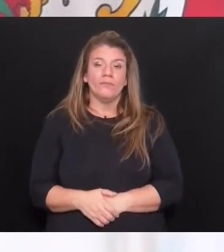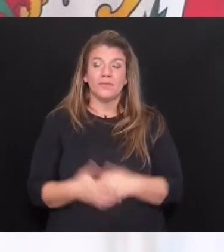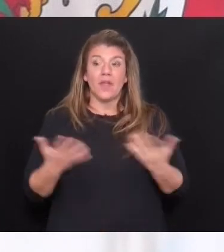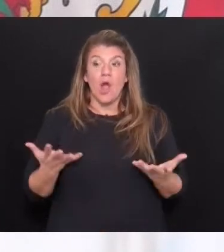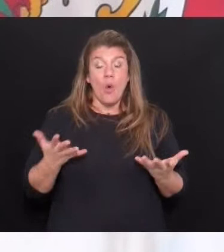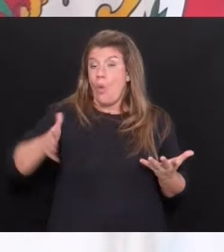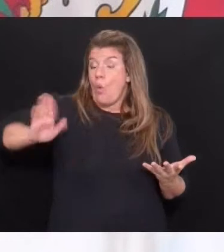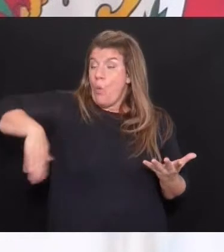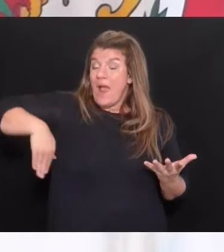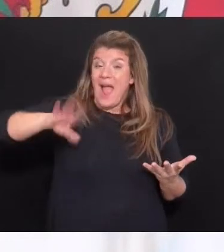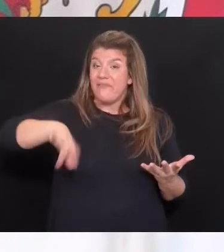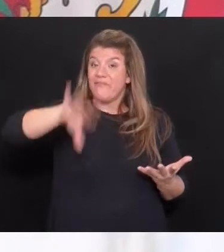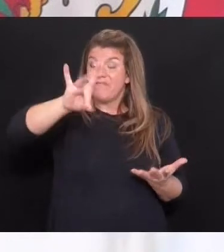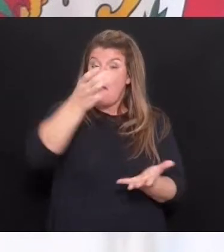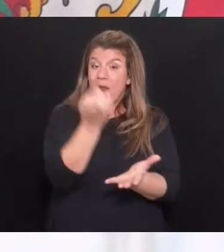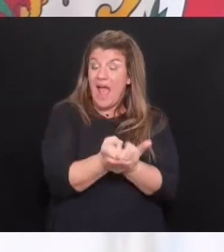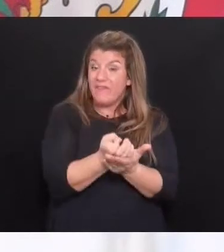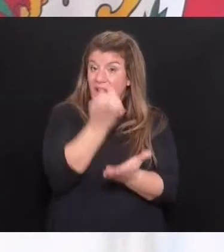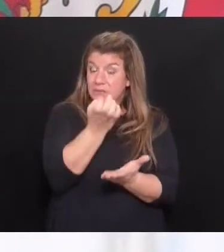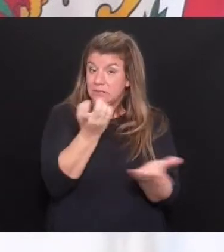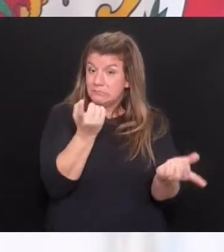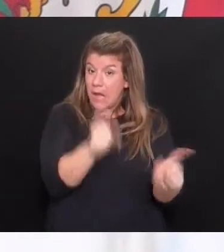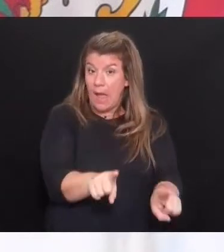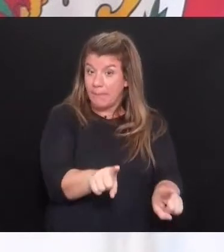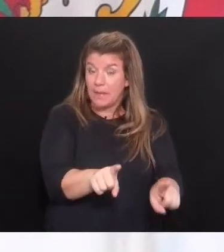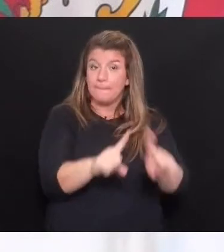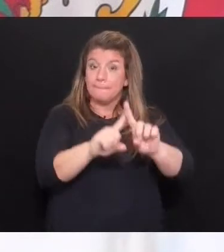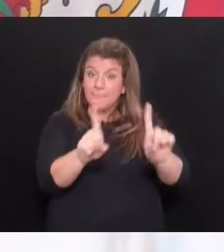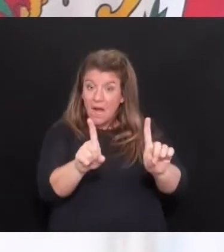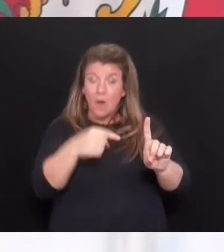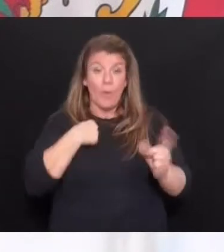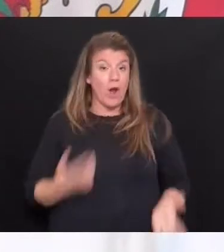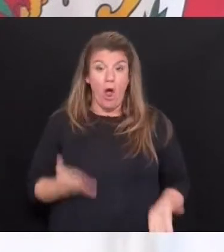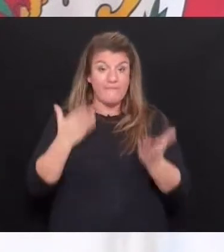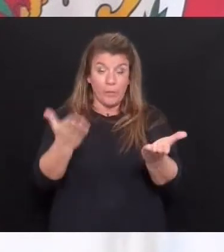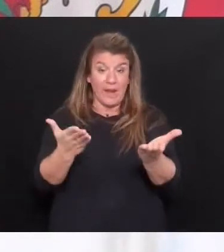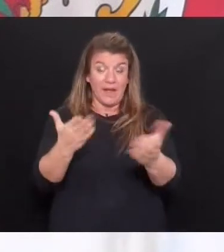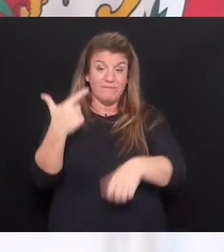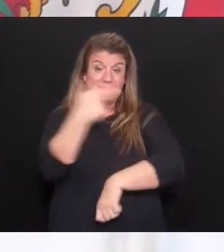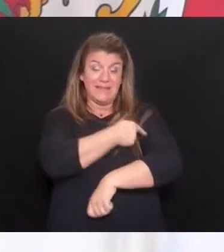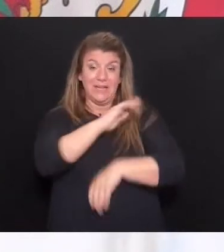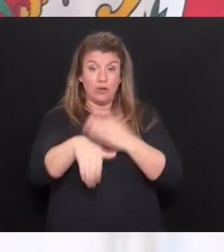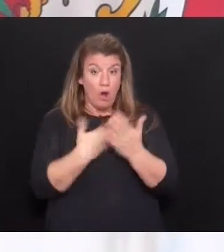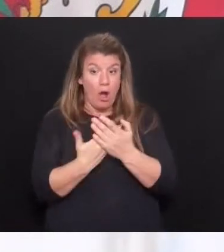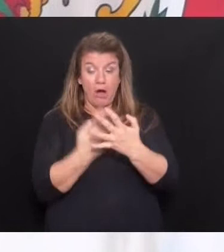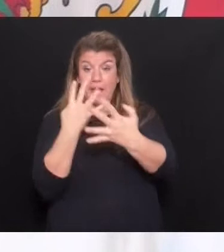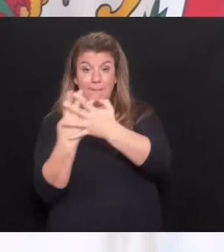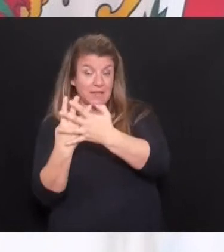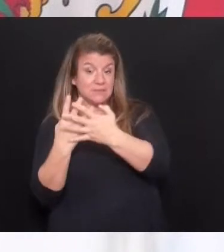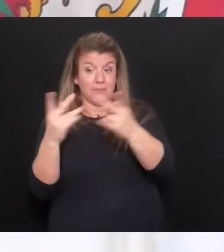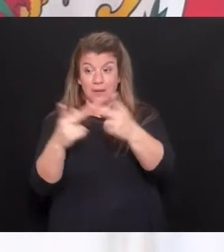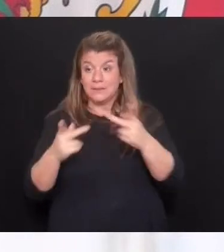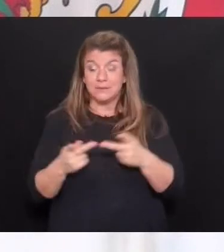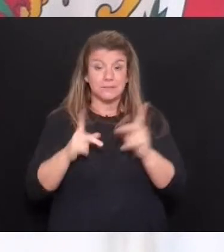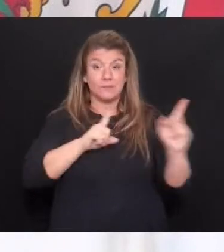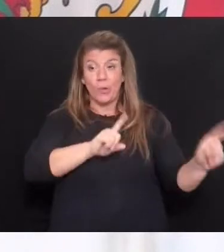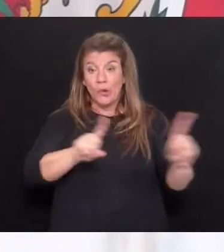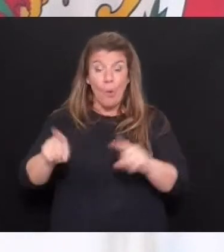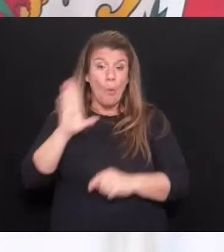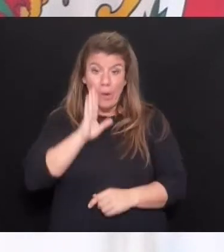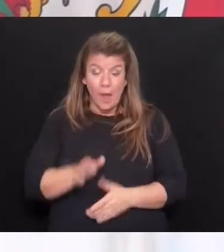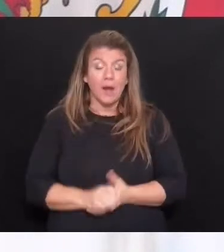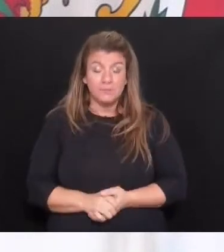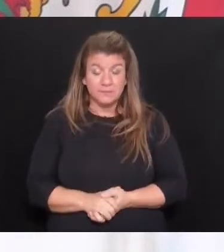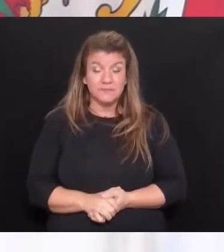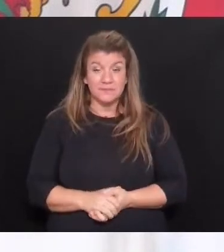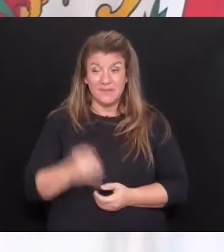found any evidence that be the case, but we're offering vaccines to all the inmates in all the jails, and if